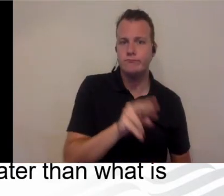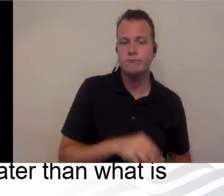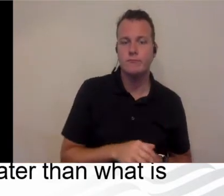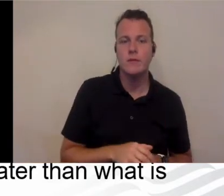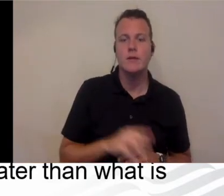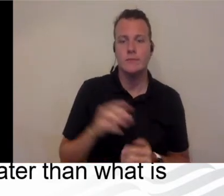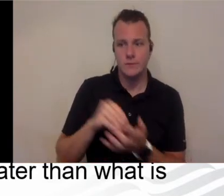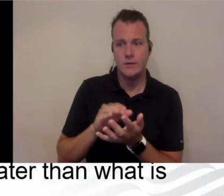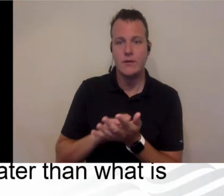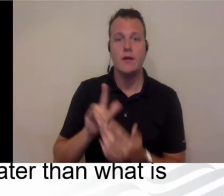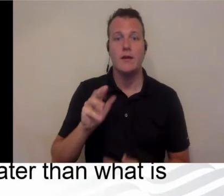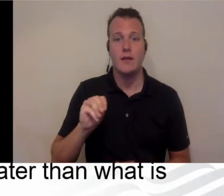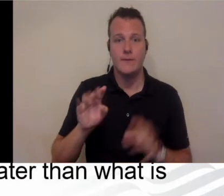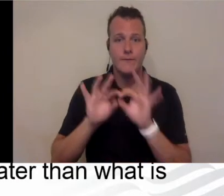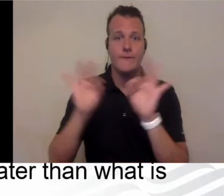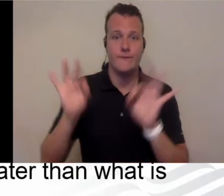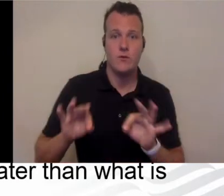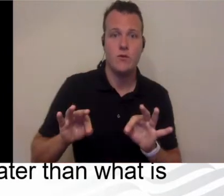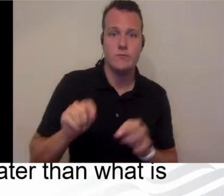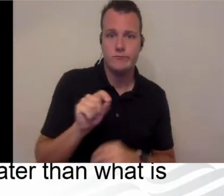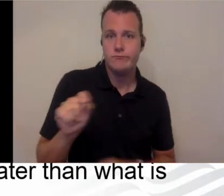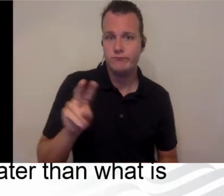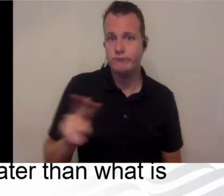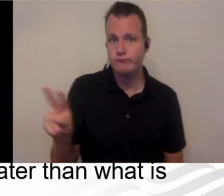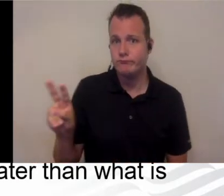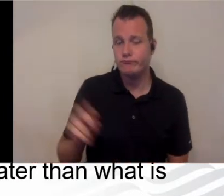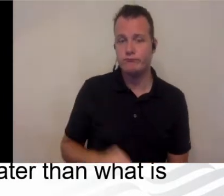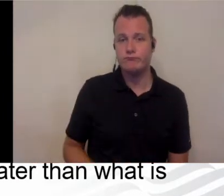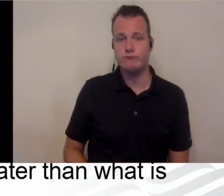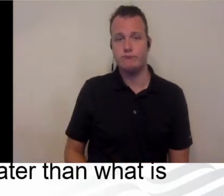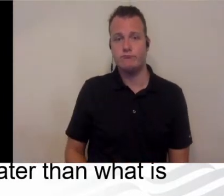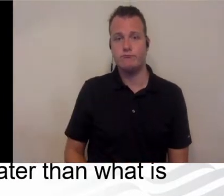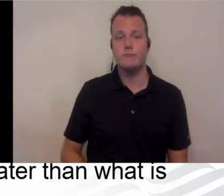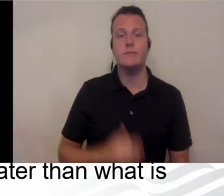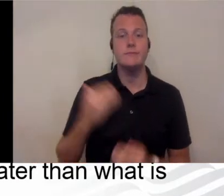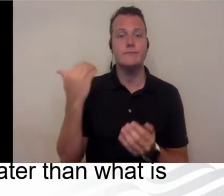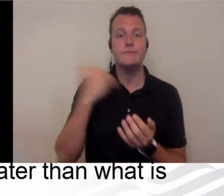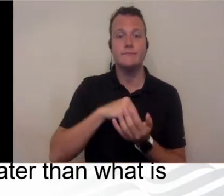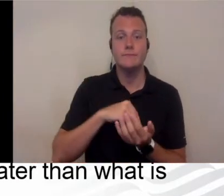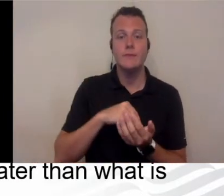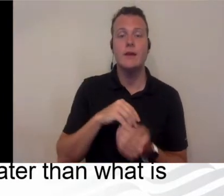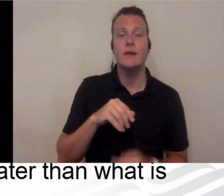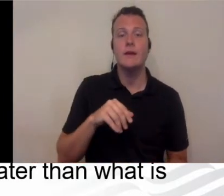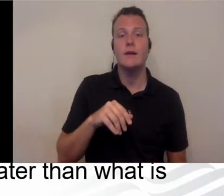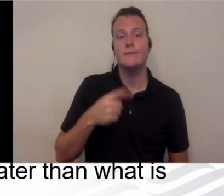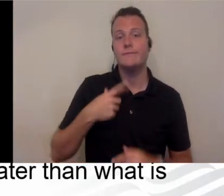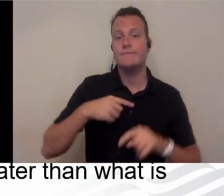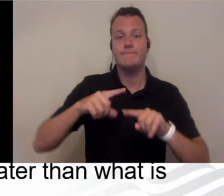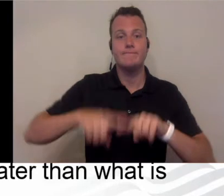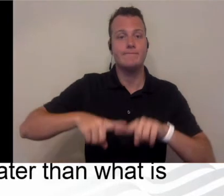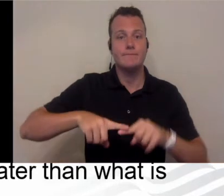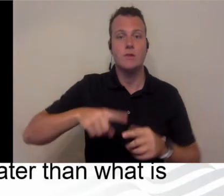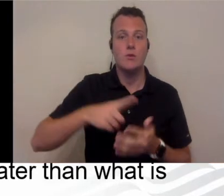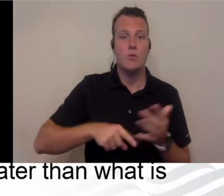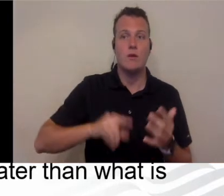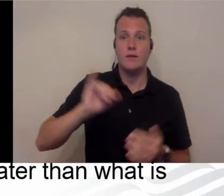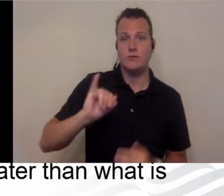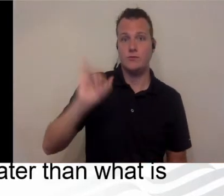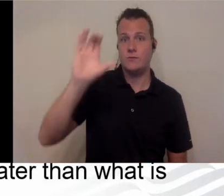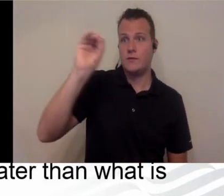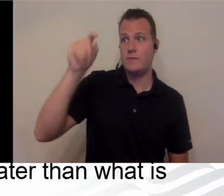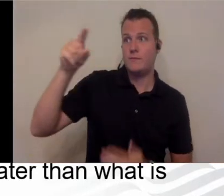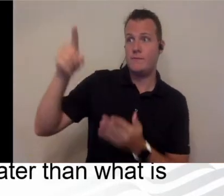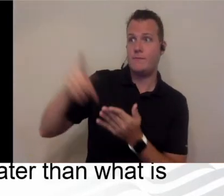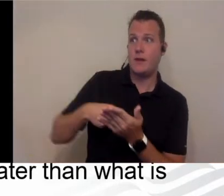case, it would be the 22. And again, it depends on what your payer that you have with your